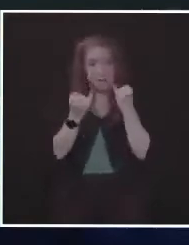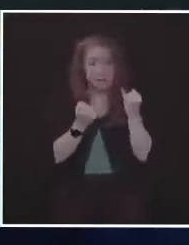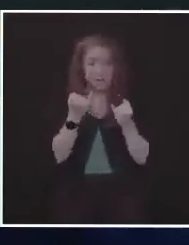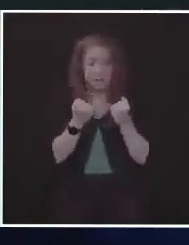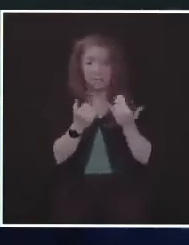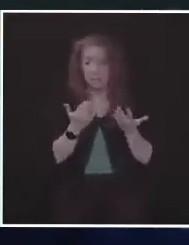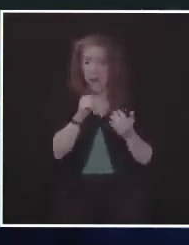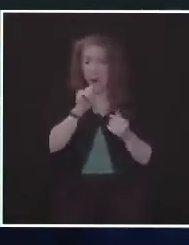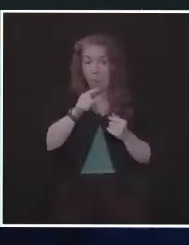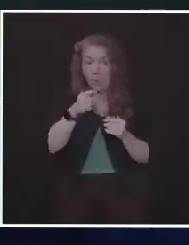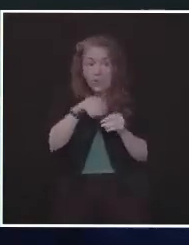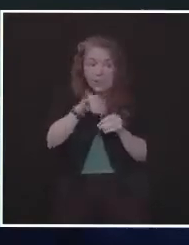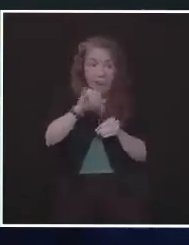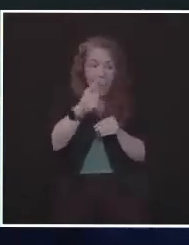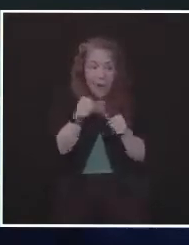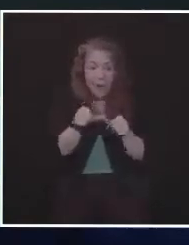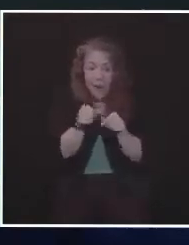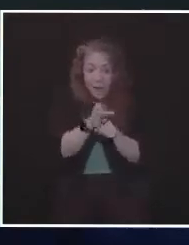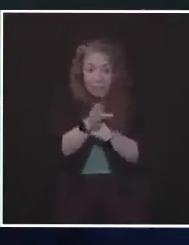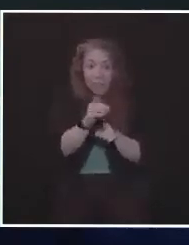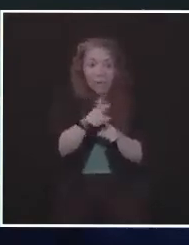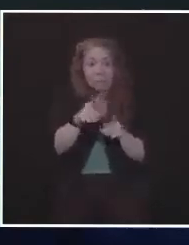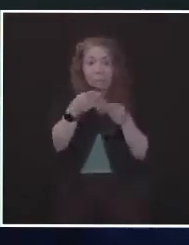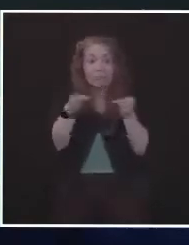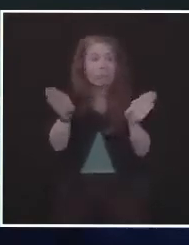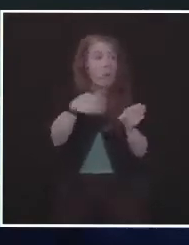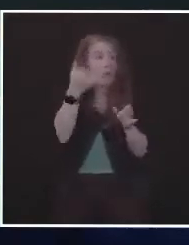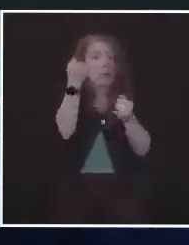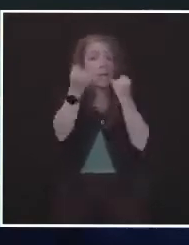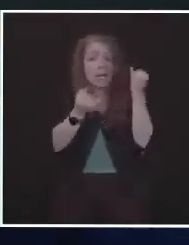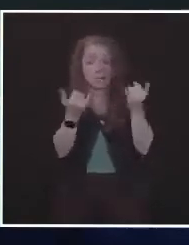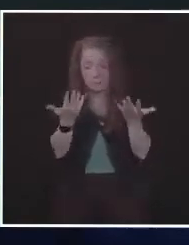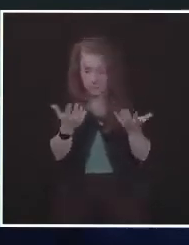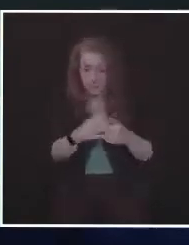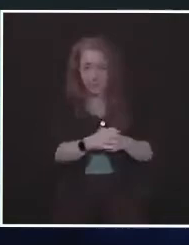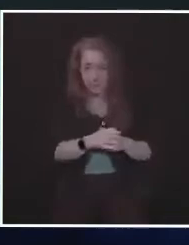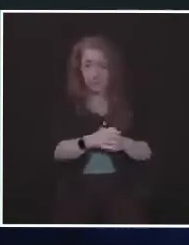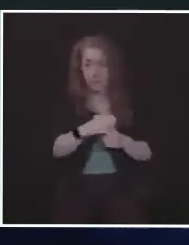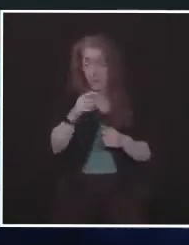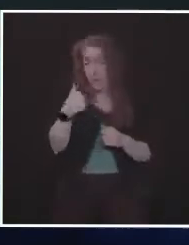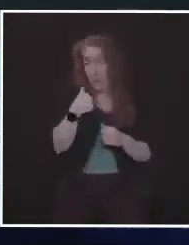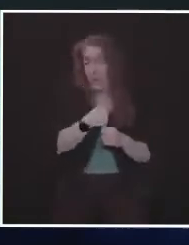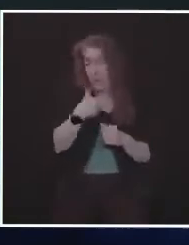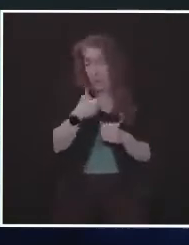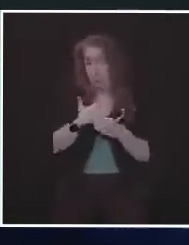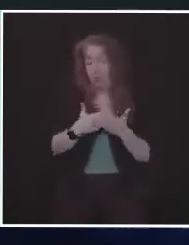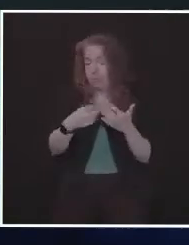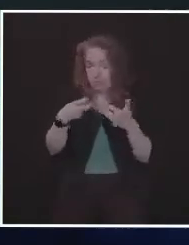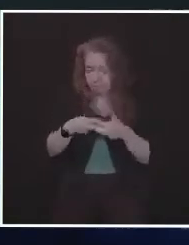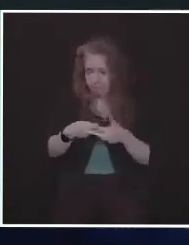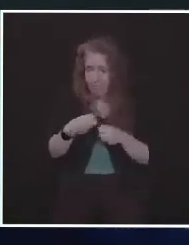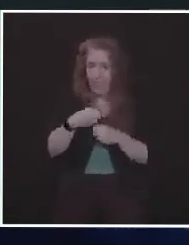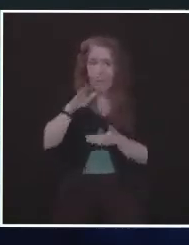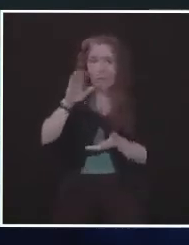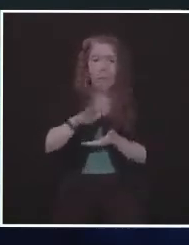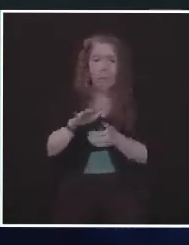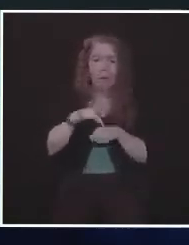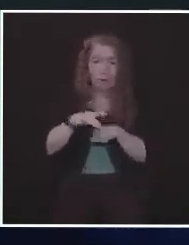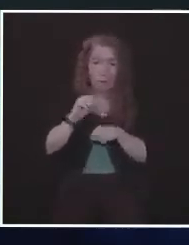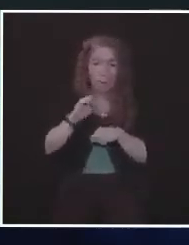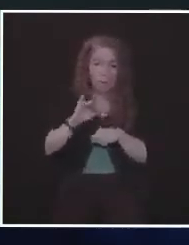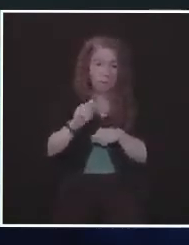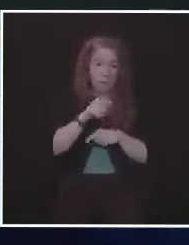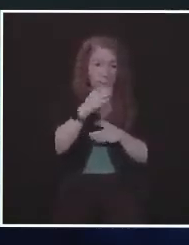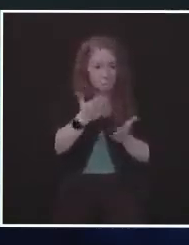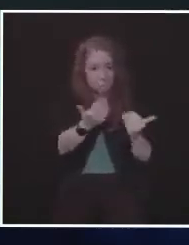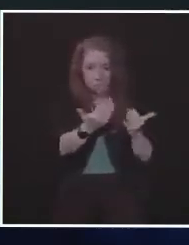areas. Help us come up with solutions to the problems that we have in low Earth orbit, because I do firmly believe if we come up with solutions there,